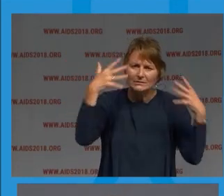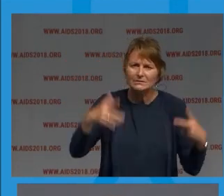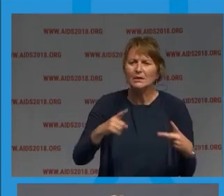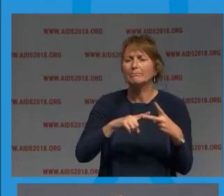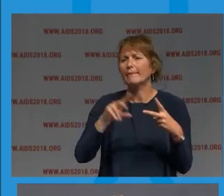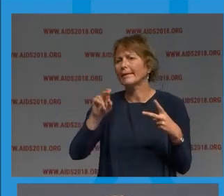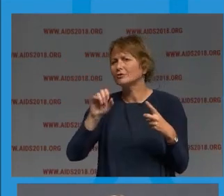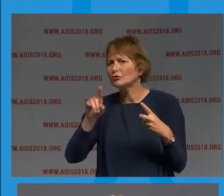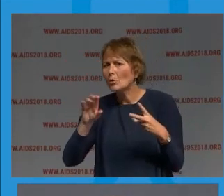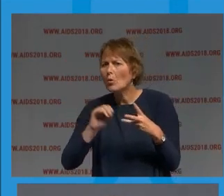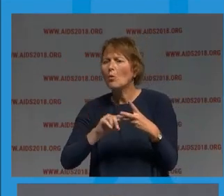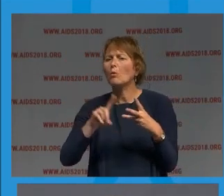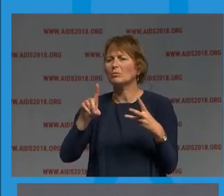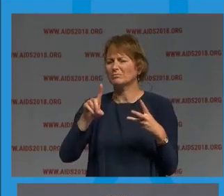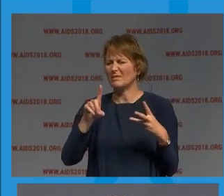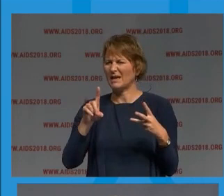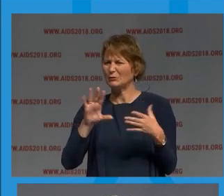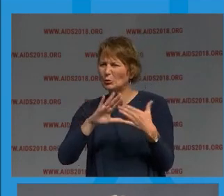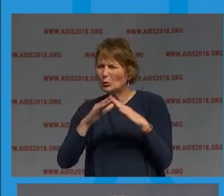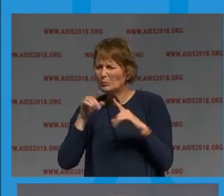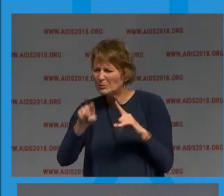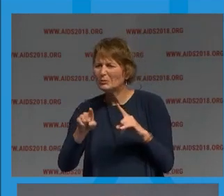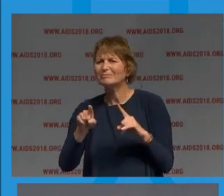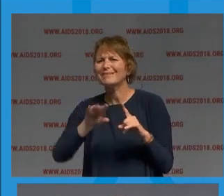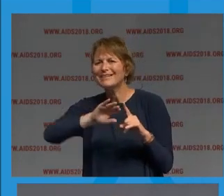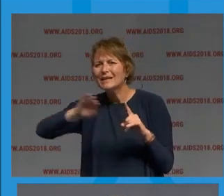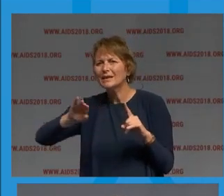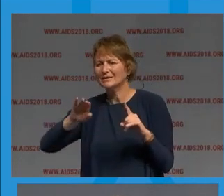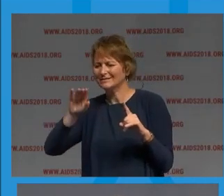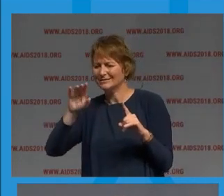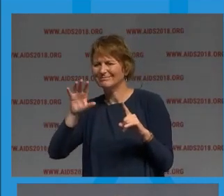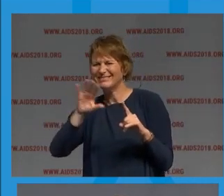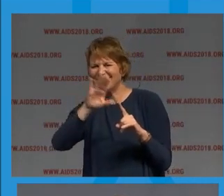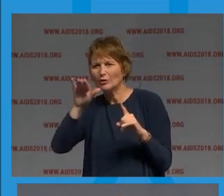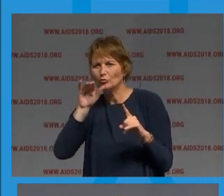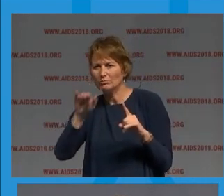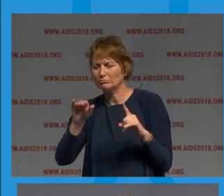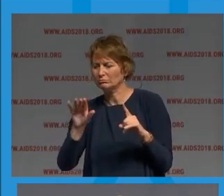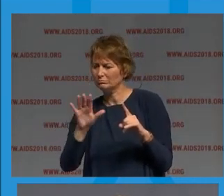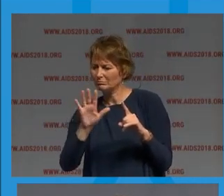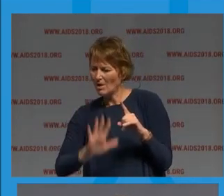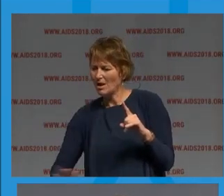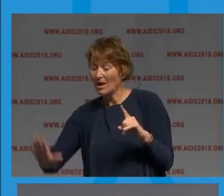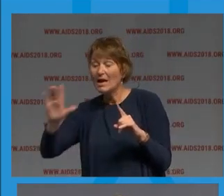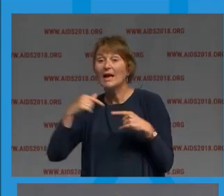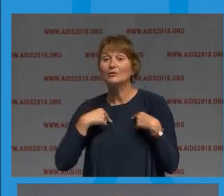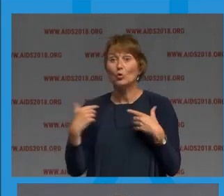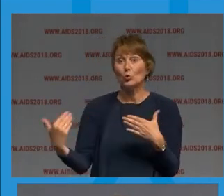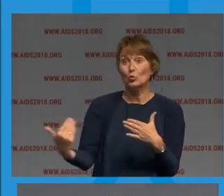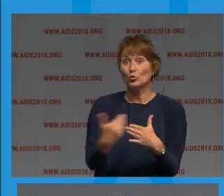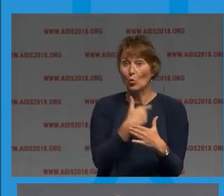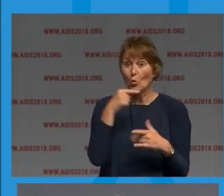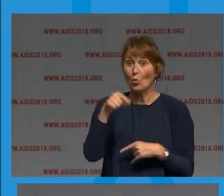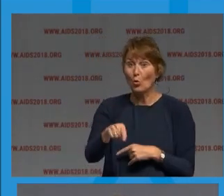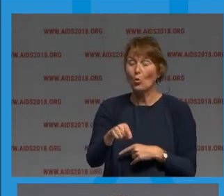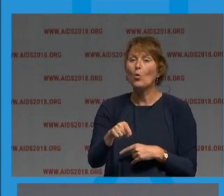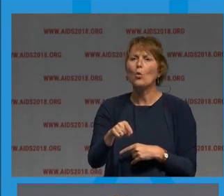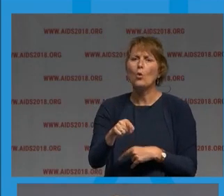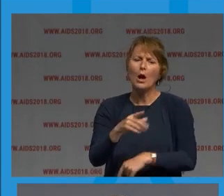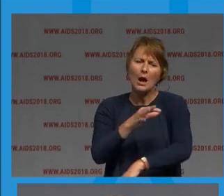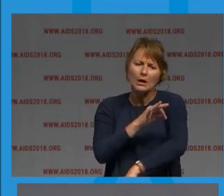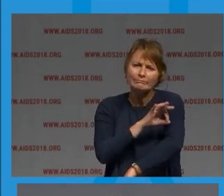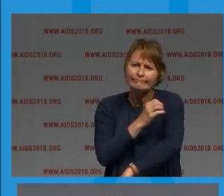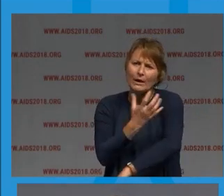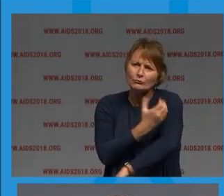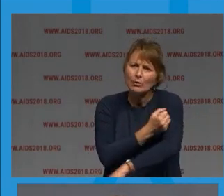of Central and Eastern Europe and Central Asia. Use of new psychoactive substances has led to new threats